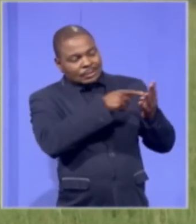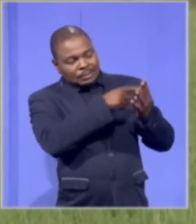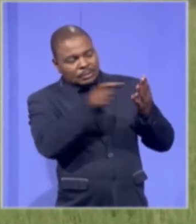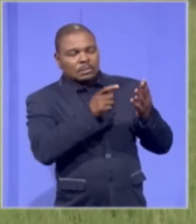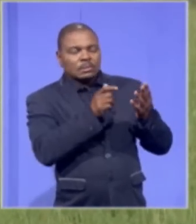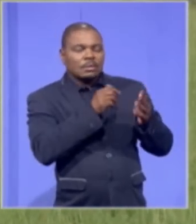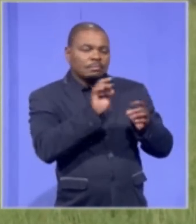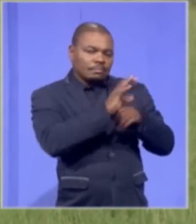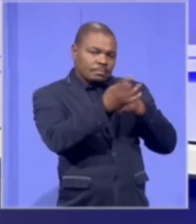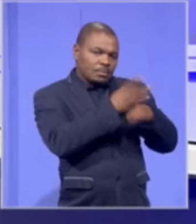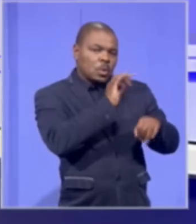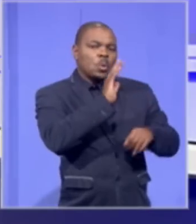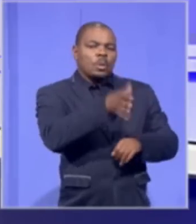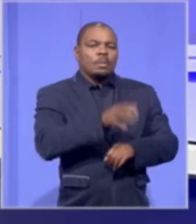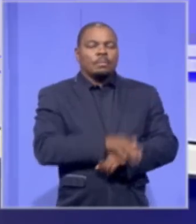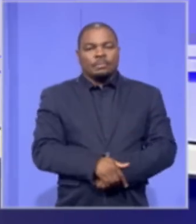matswalo.